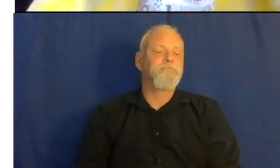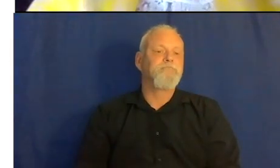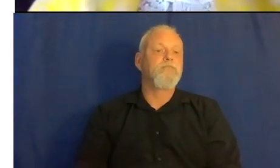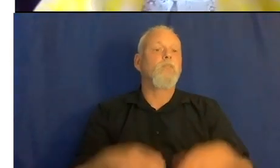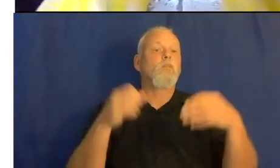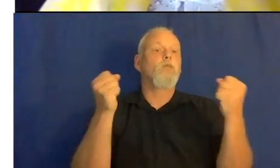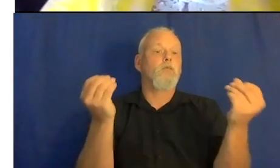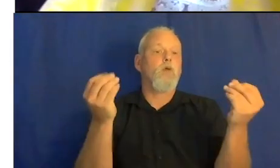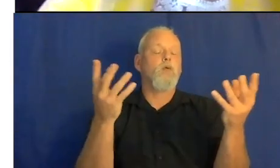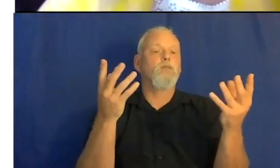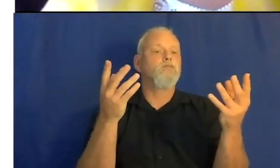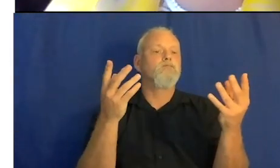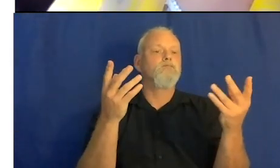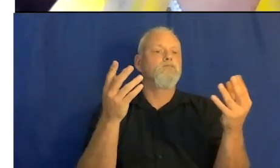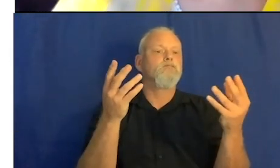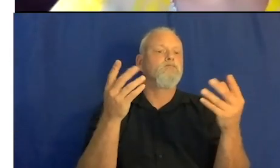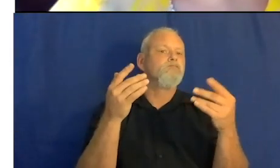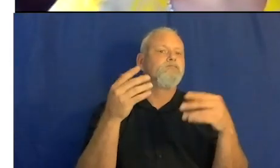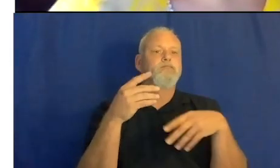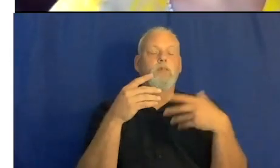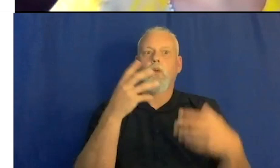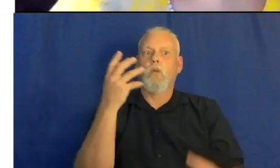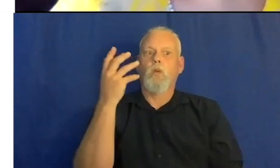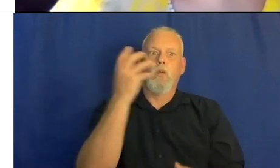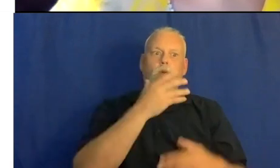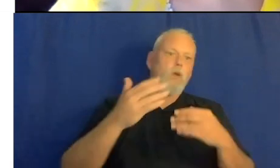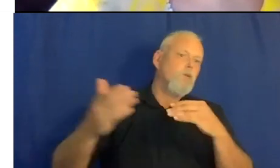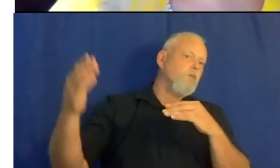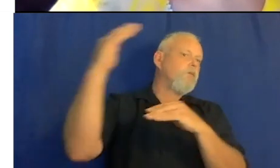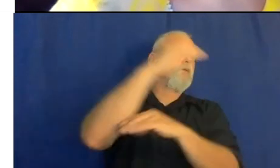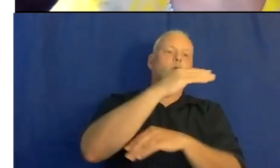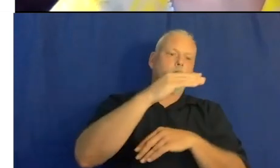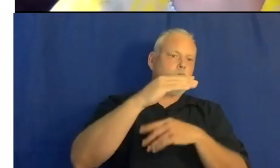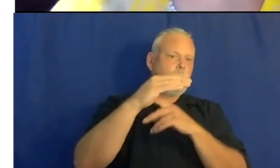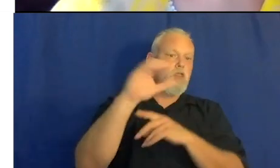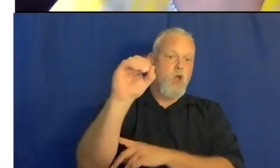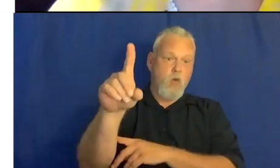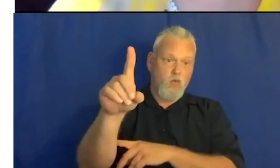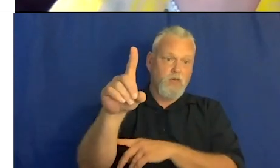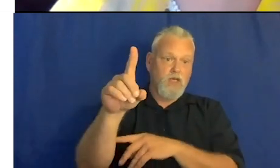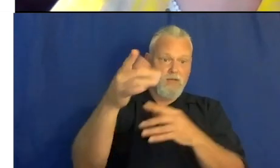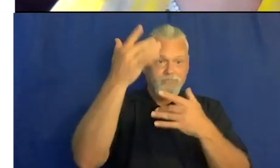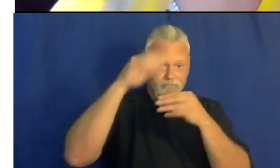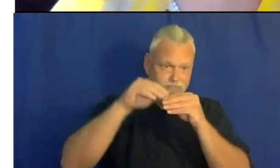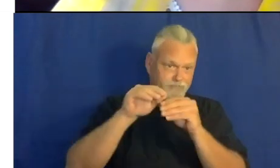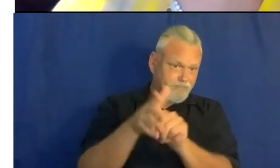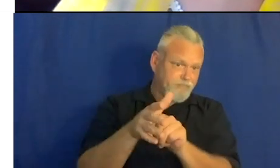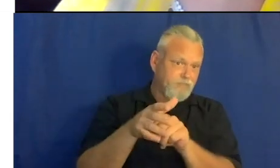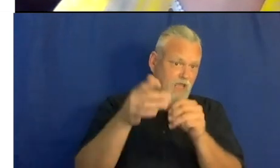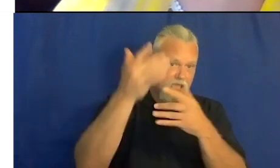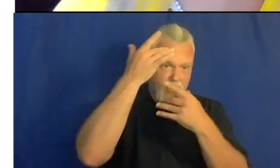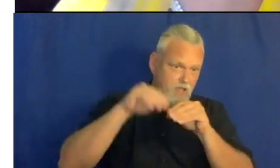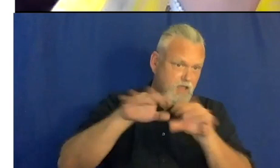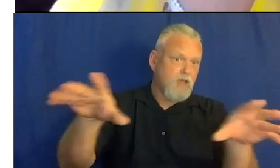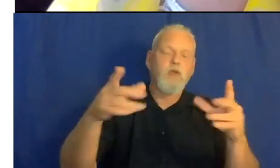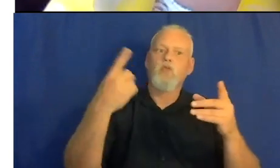So nearly dwarfed by the COVID-19 pandemic, the overdose epidemic is still one of the defining